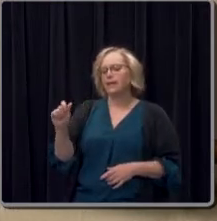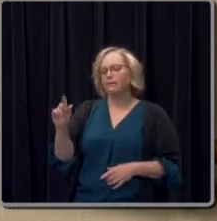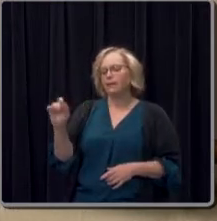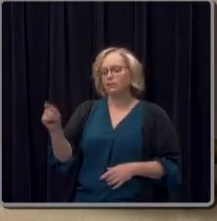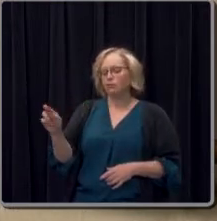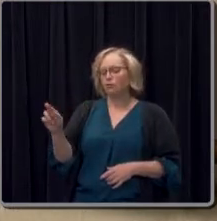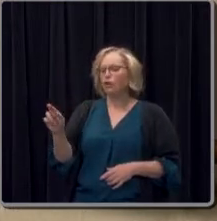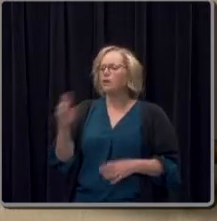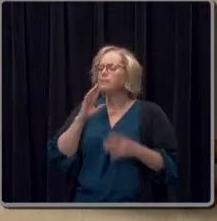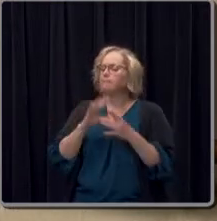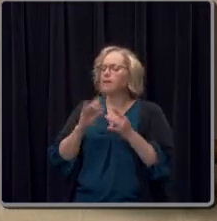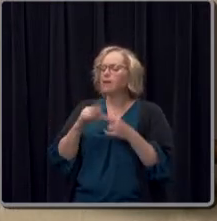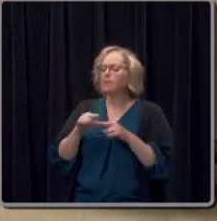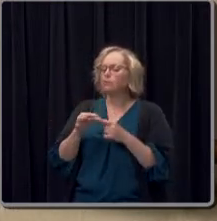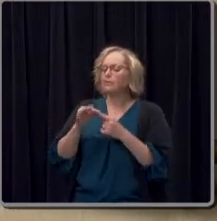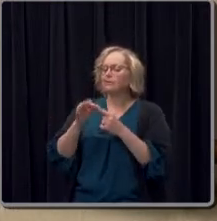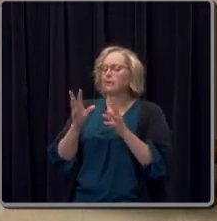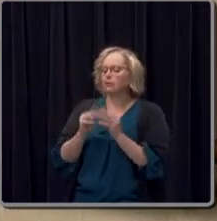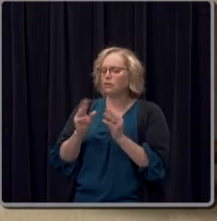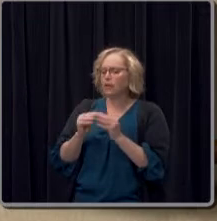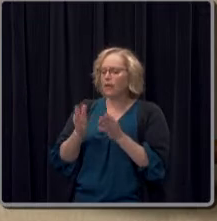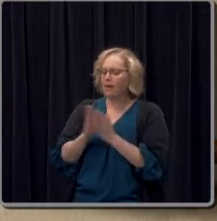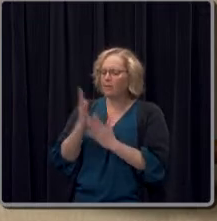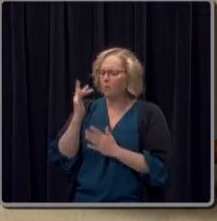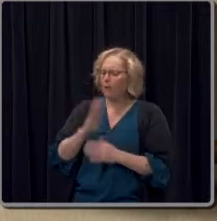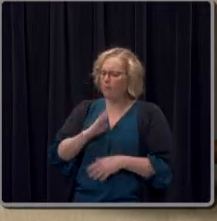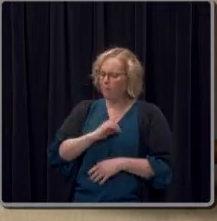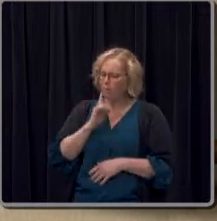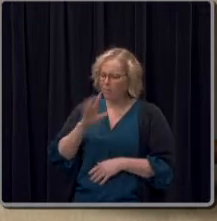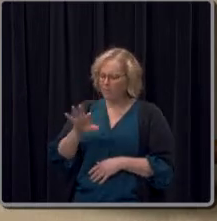session asking why the board was having to select the new bell